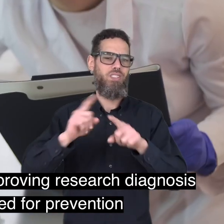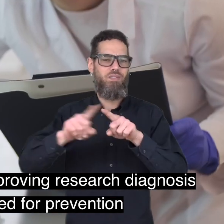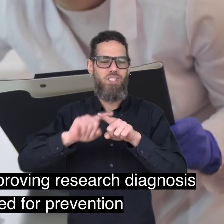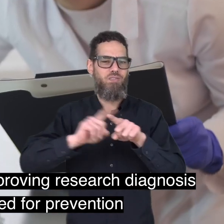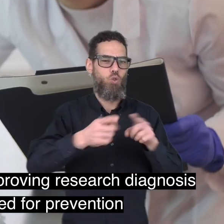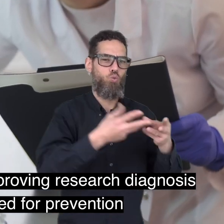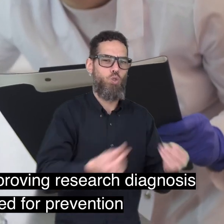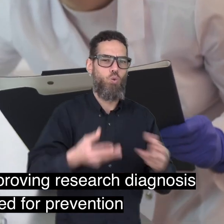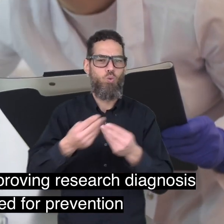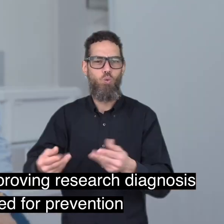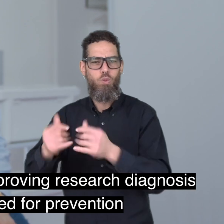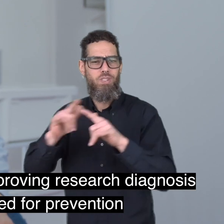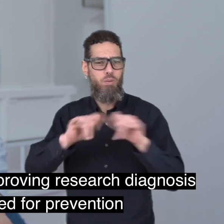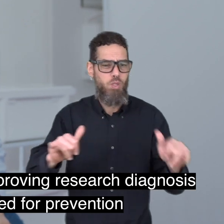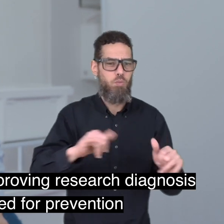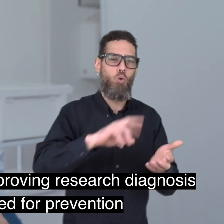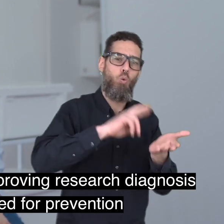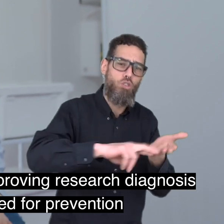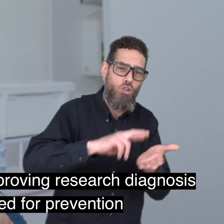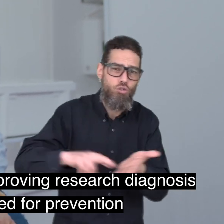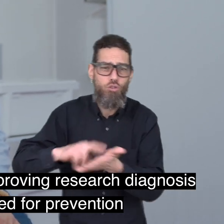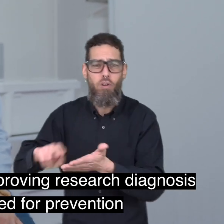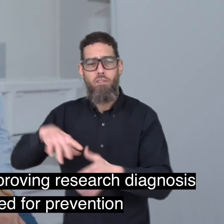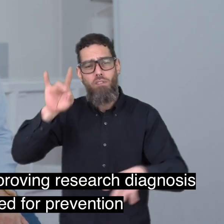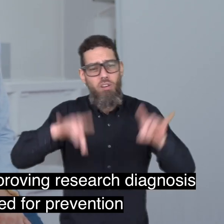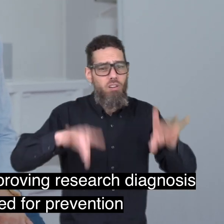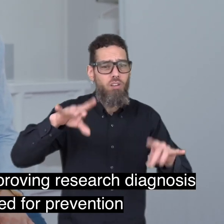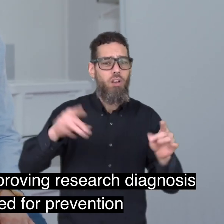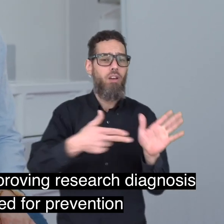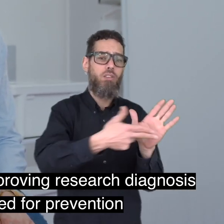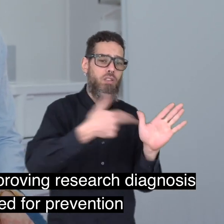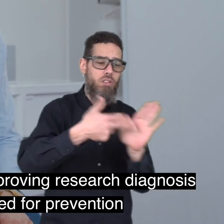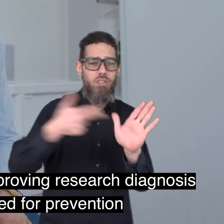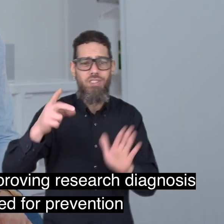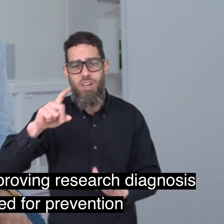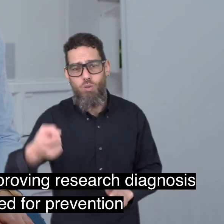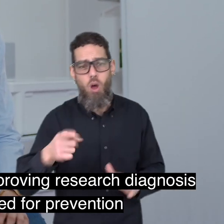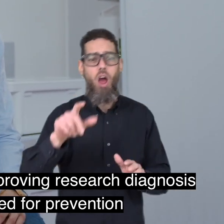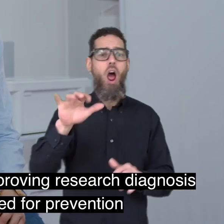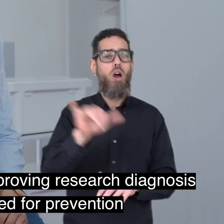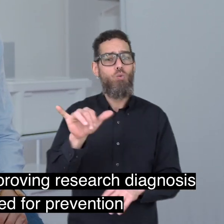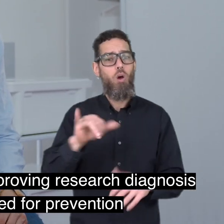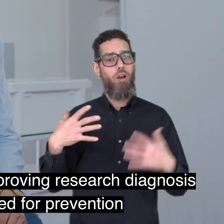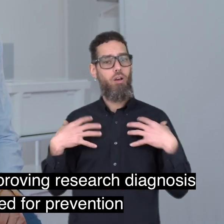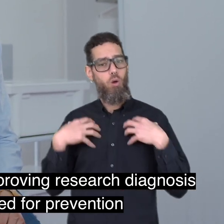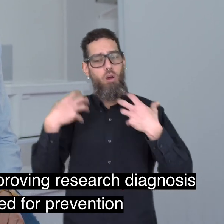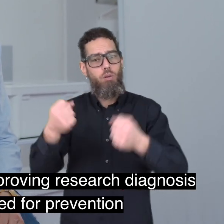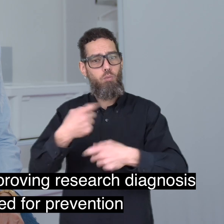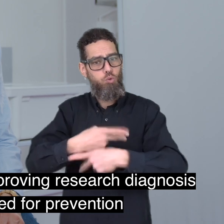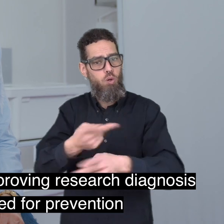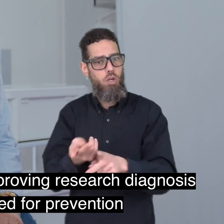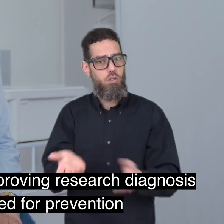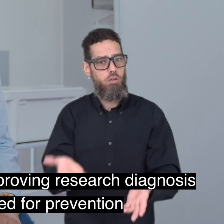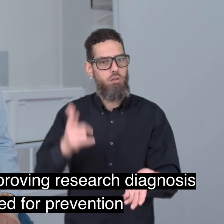involves improving research, diagnosis, and treatment, but also support healthy product use for prevention and management of